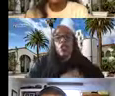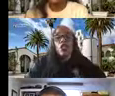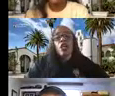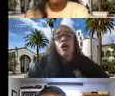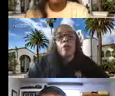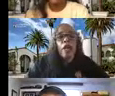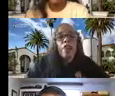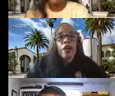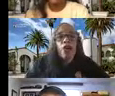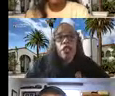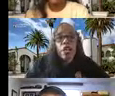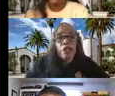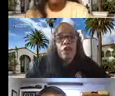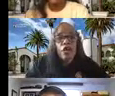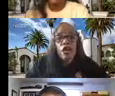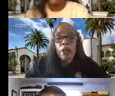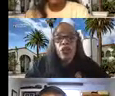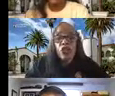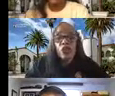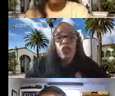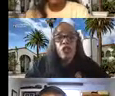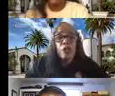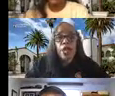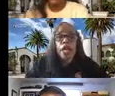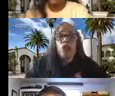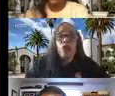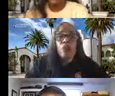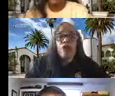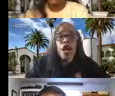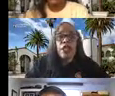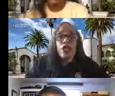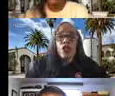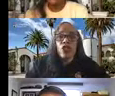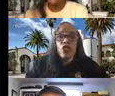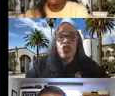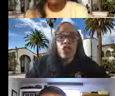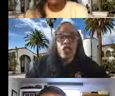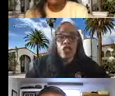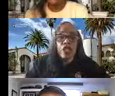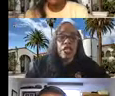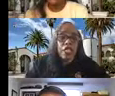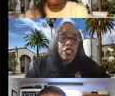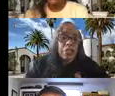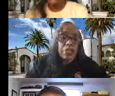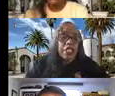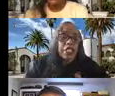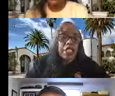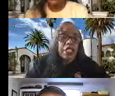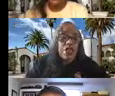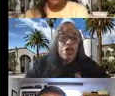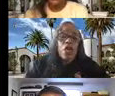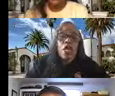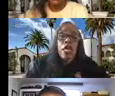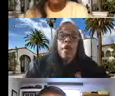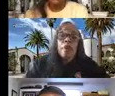village, and that we love and support them, and we will provide them with the resources that they need to be